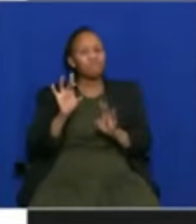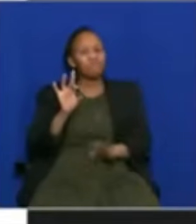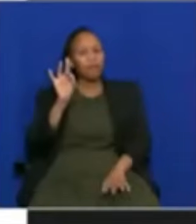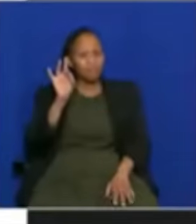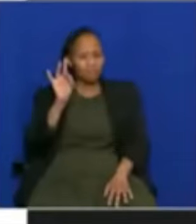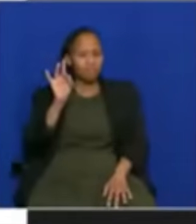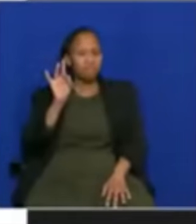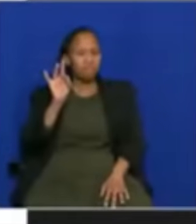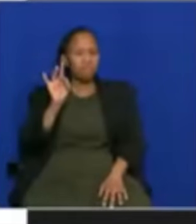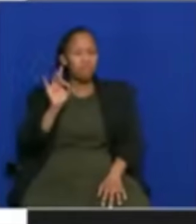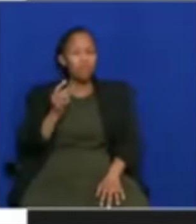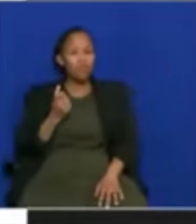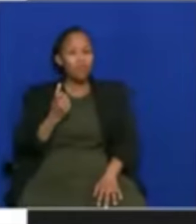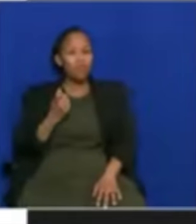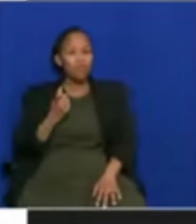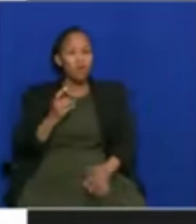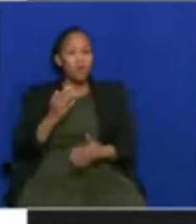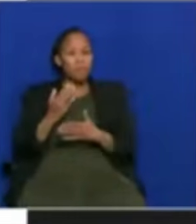the remaining